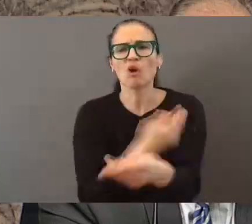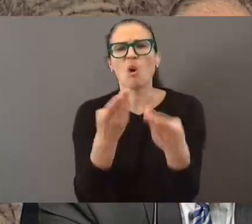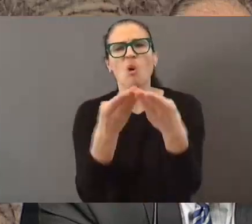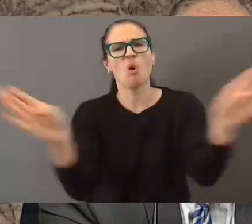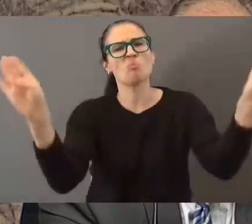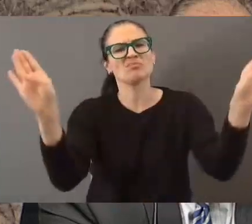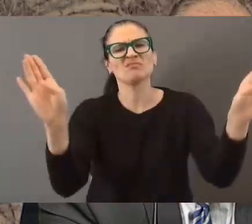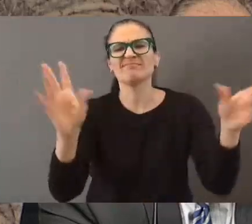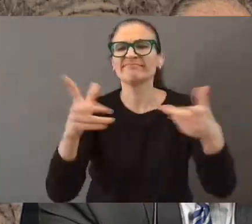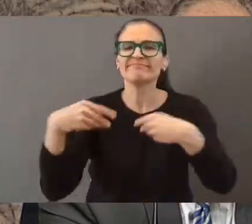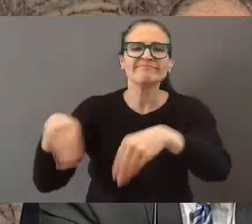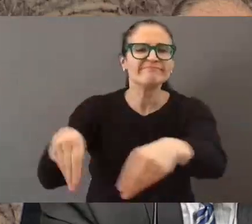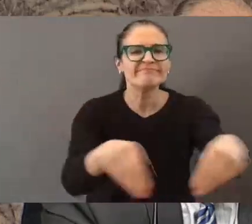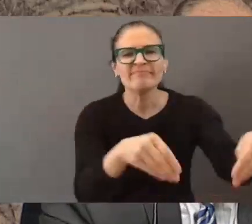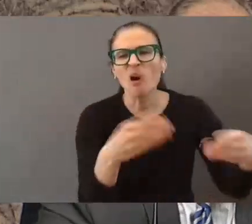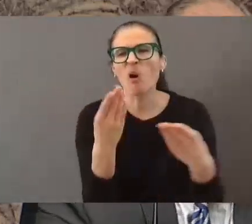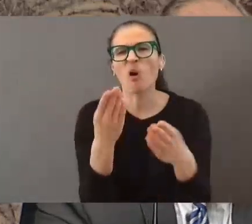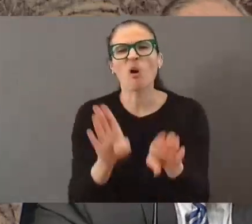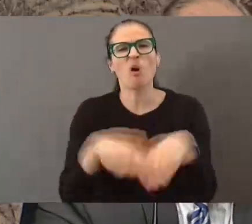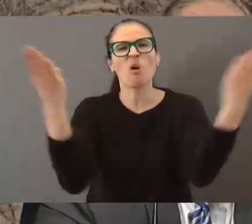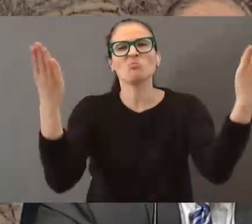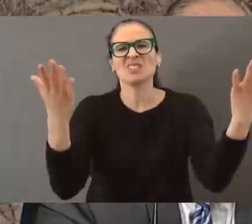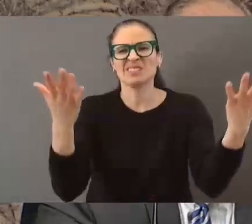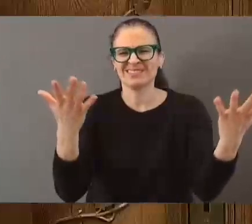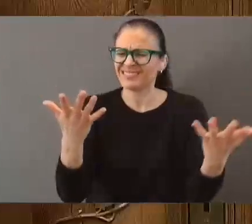our economy?